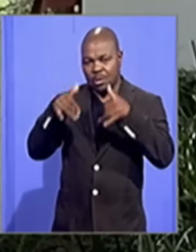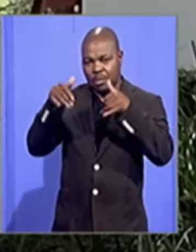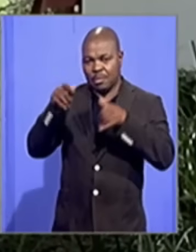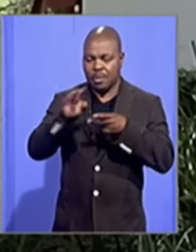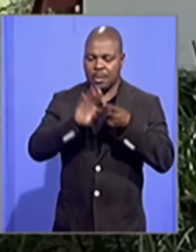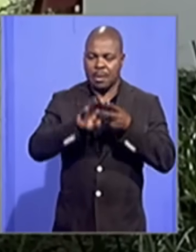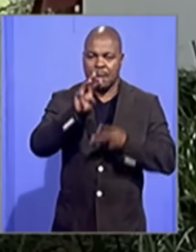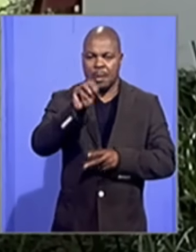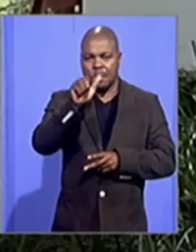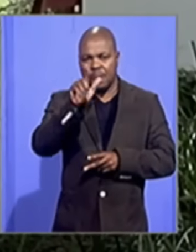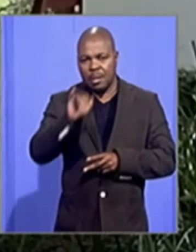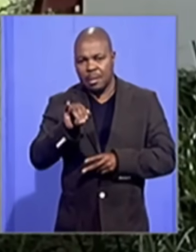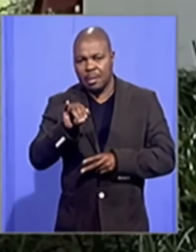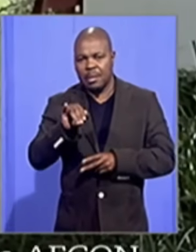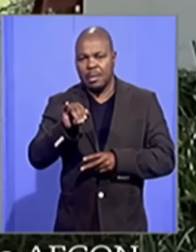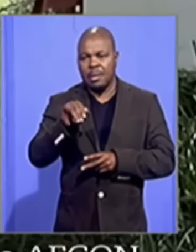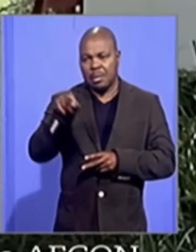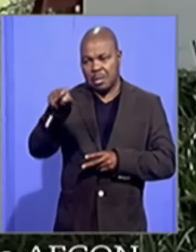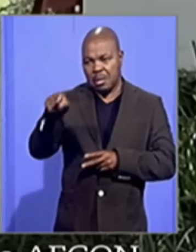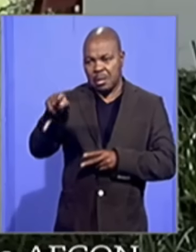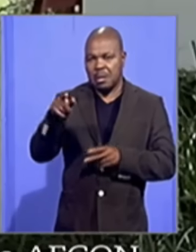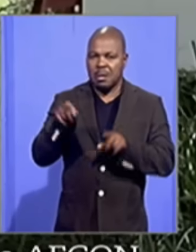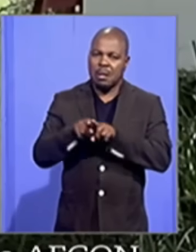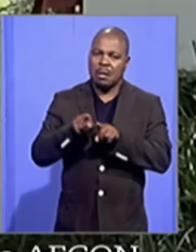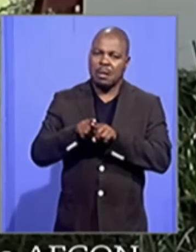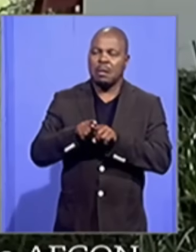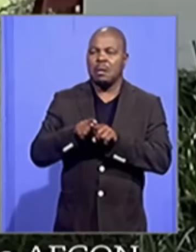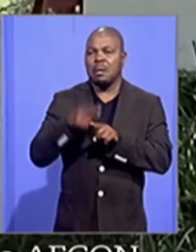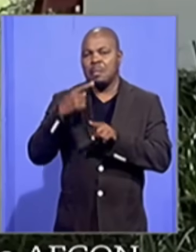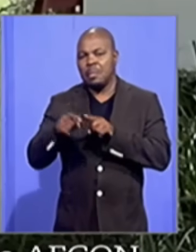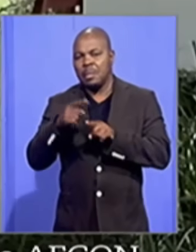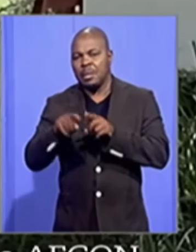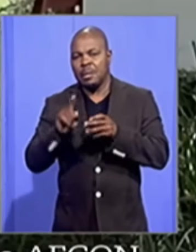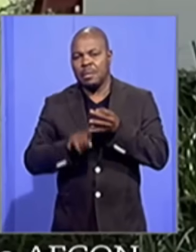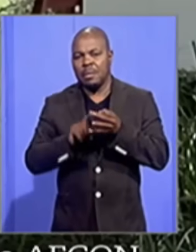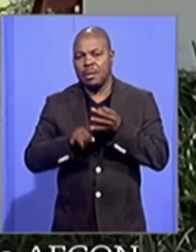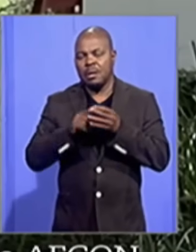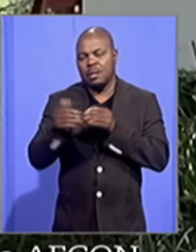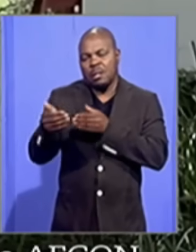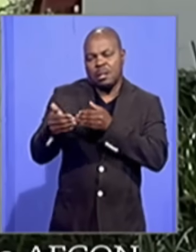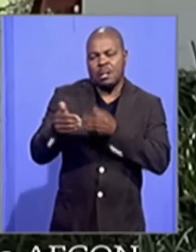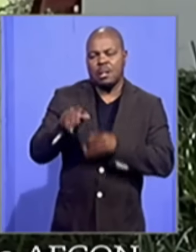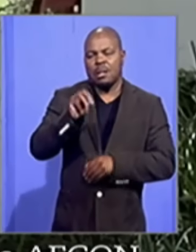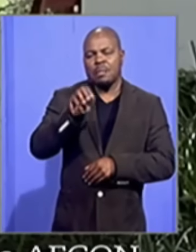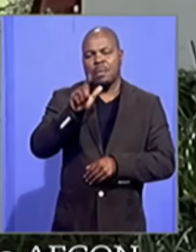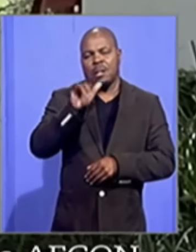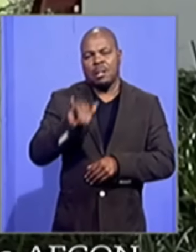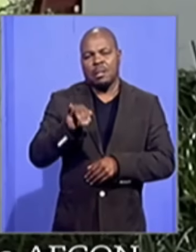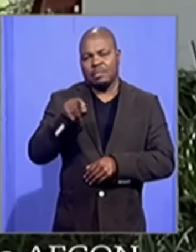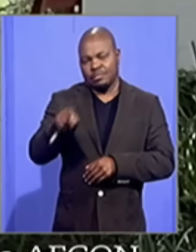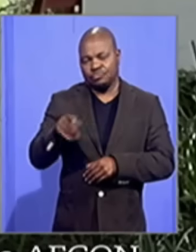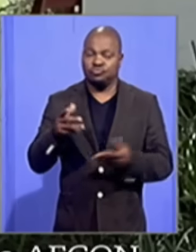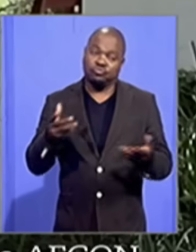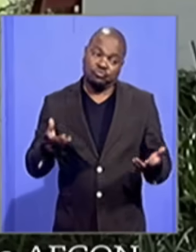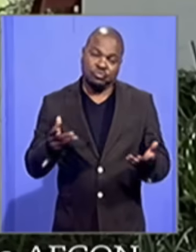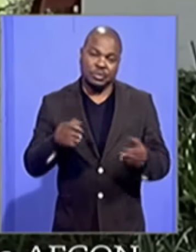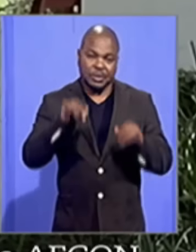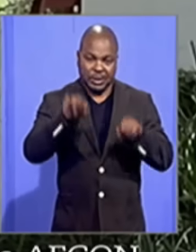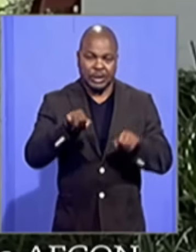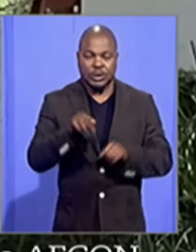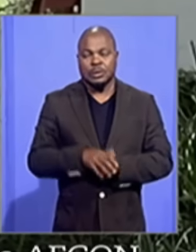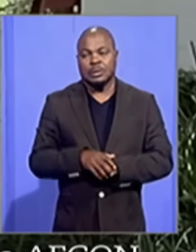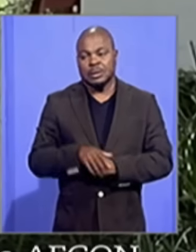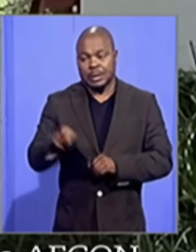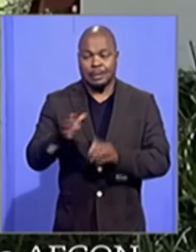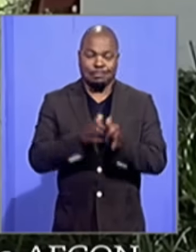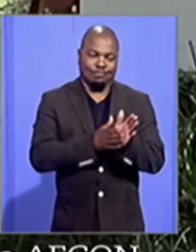Mali is playing a kind of home game. It's near to the border of Mali. So yes, they will be very